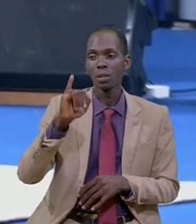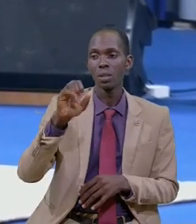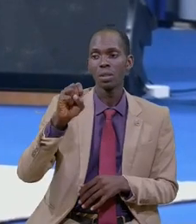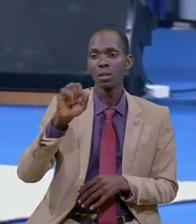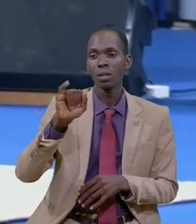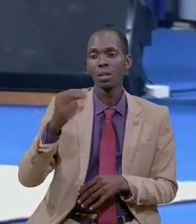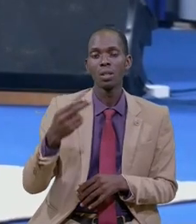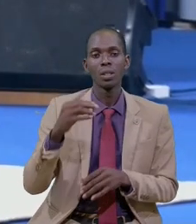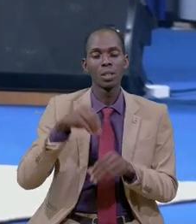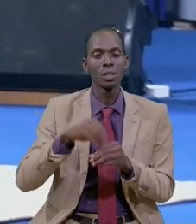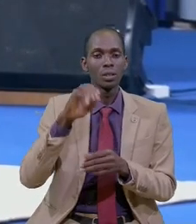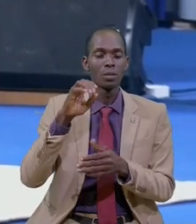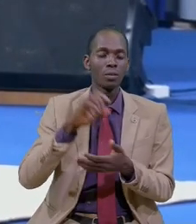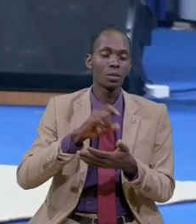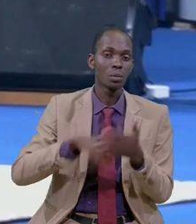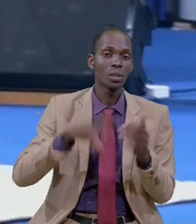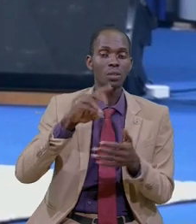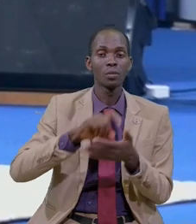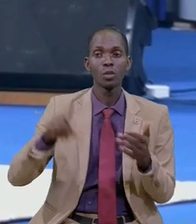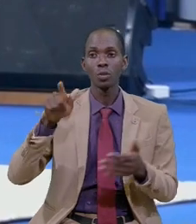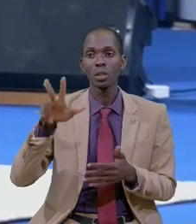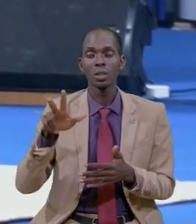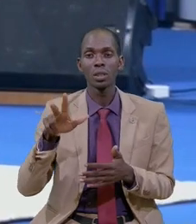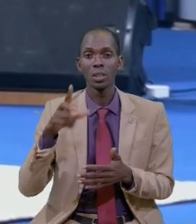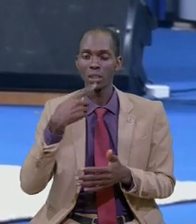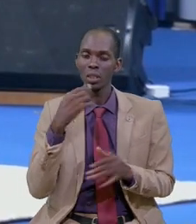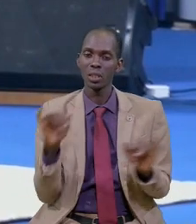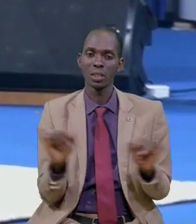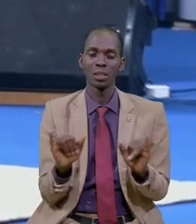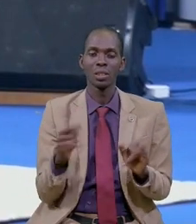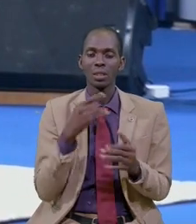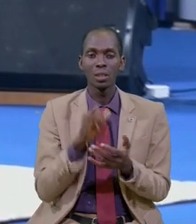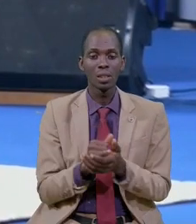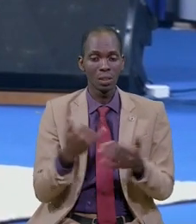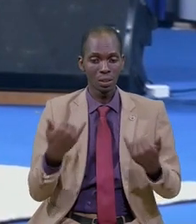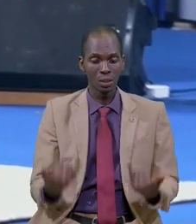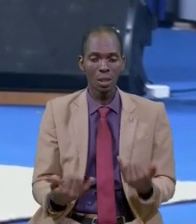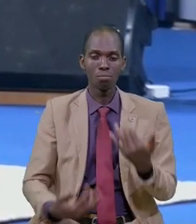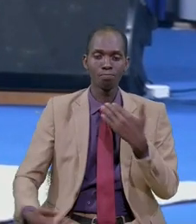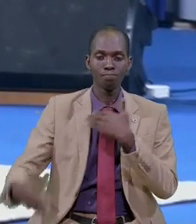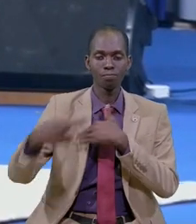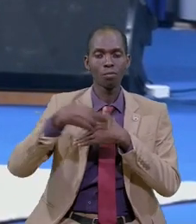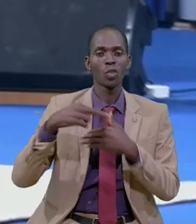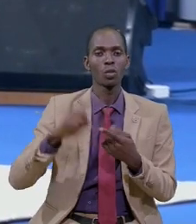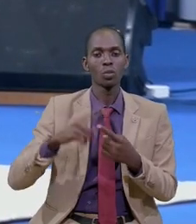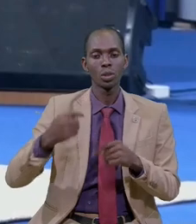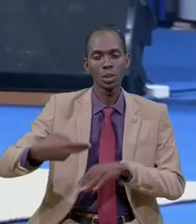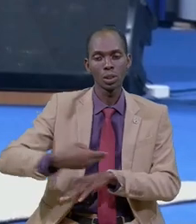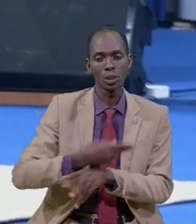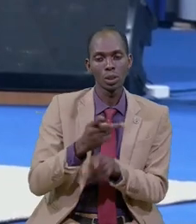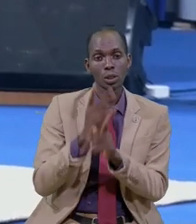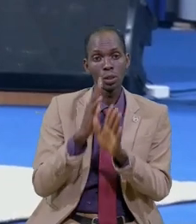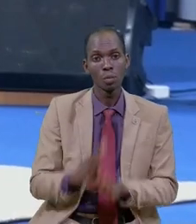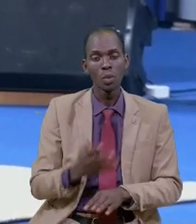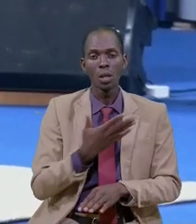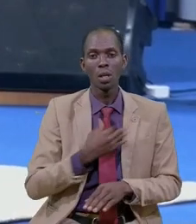of chapter 53. But are now returned unto the shepherd and the bishop of